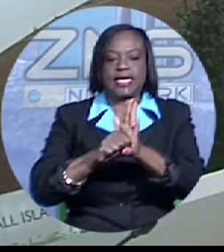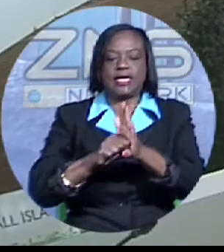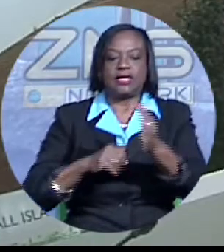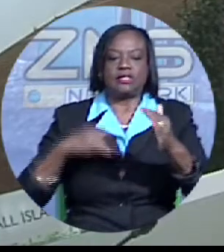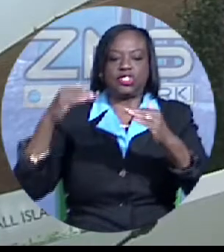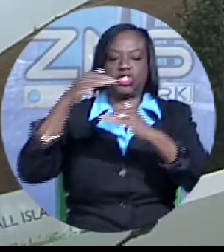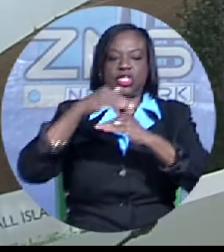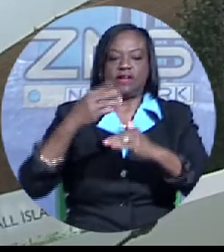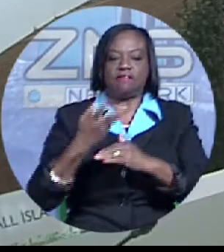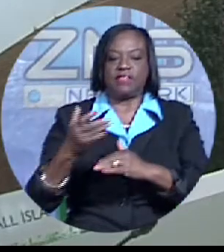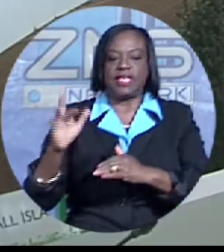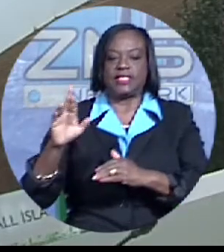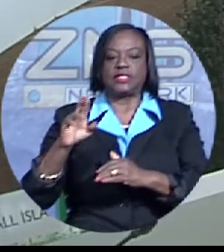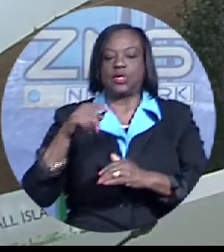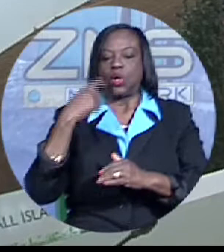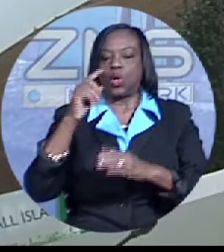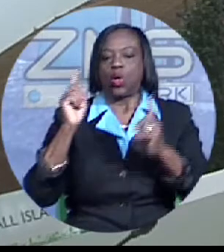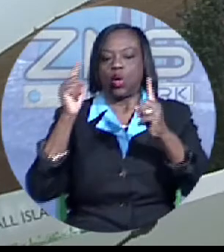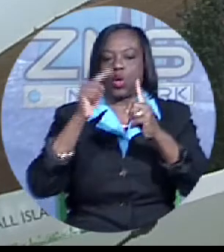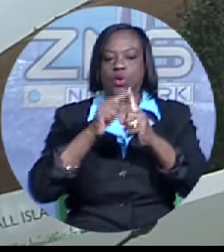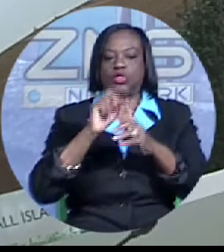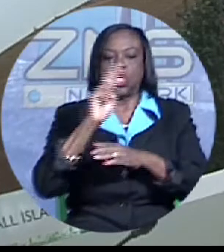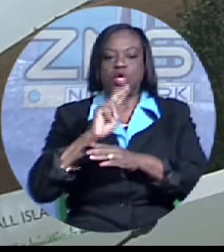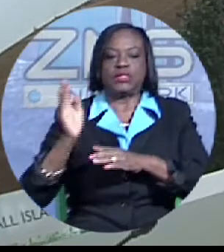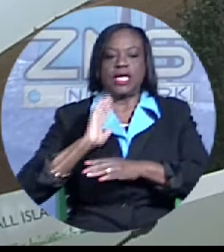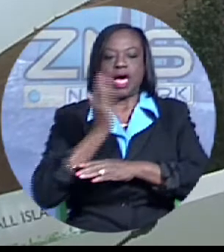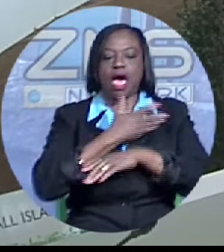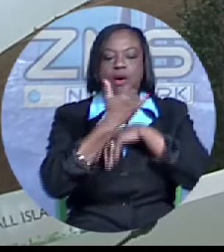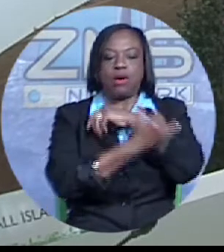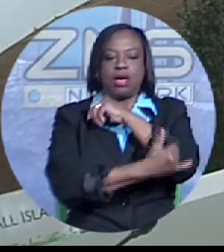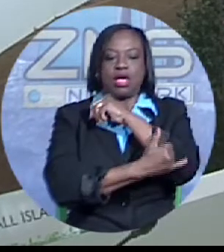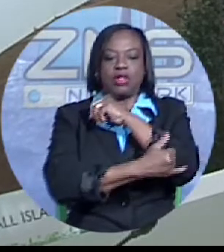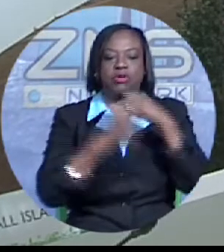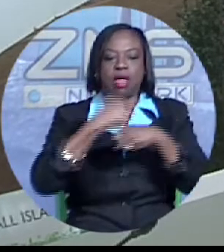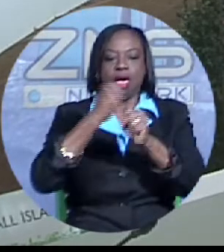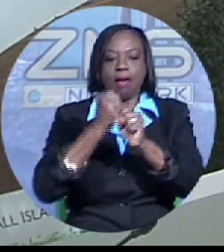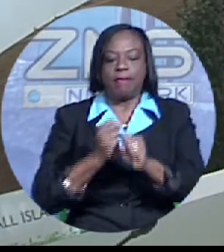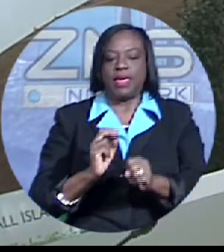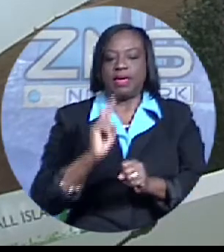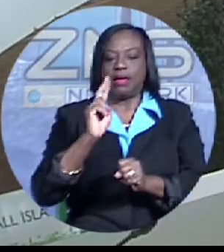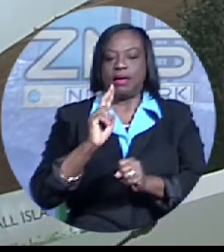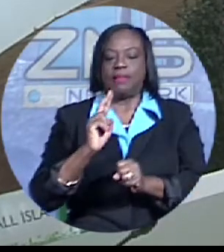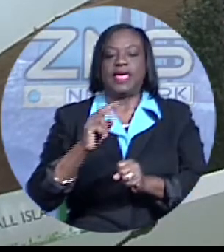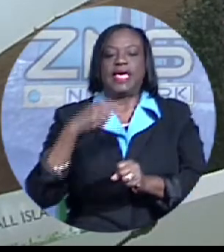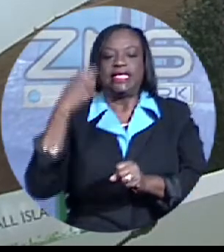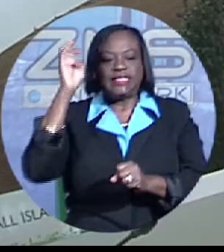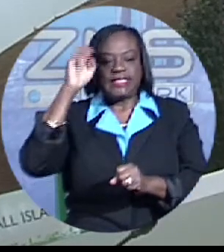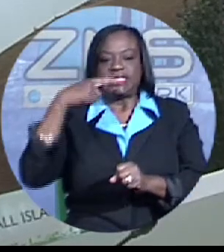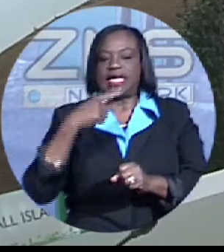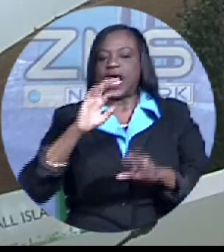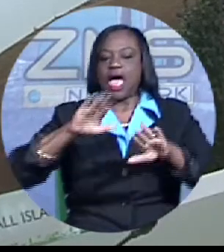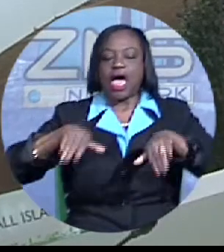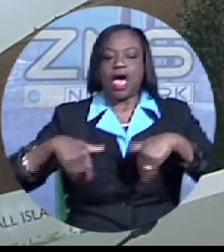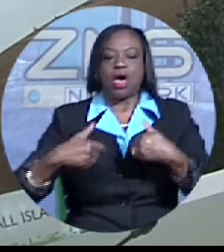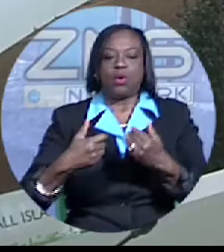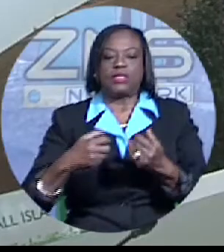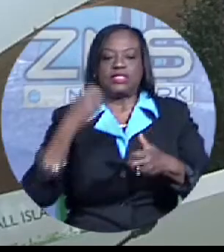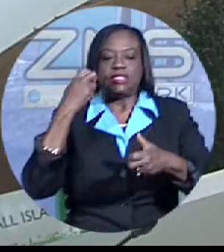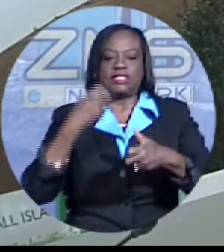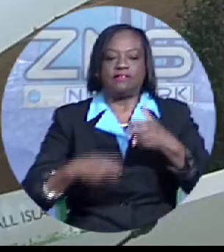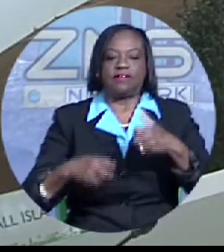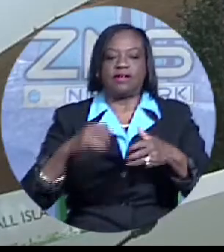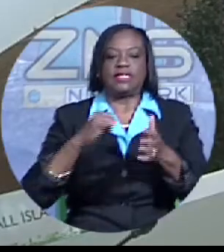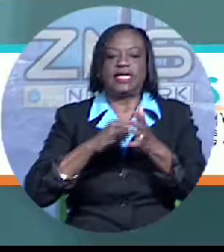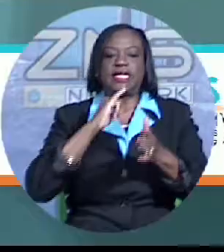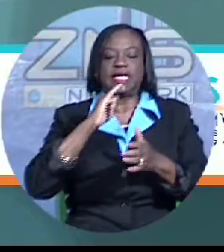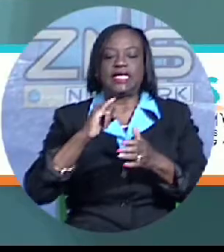challenges. Using our country and its archipelagic makeup, he outlined how it is an expensive undertaking to duplicate infrastructure on